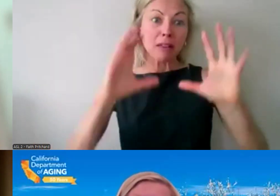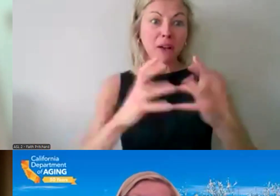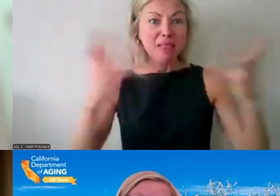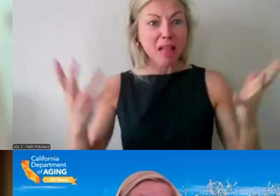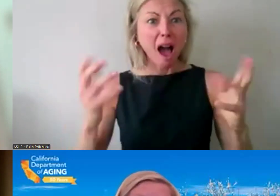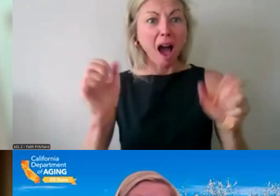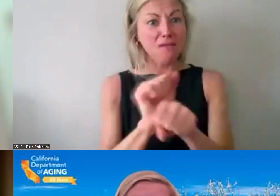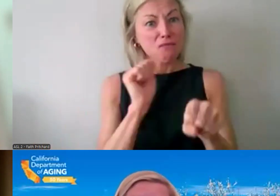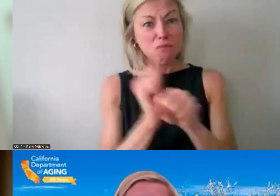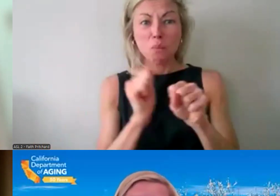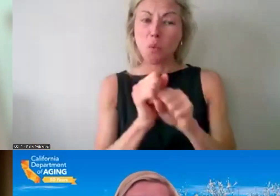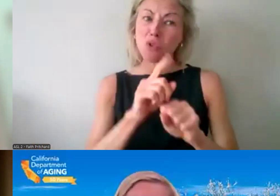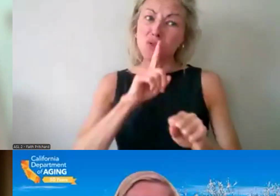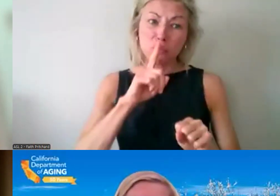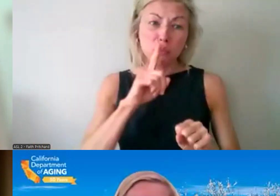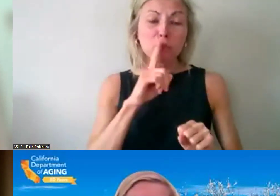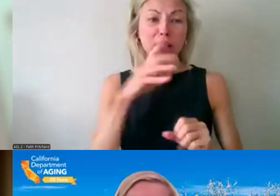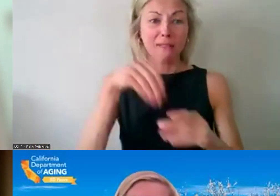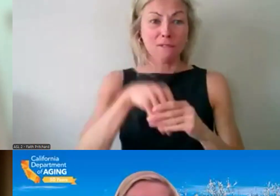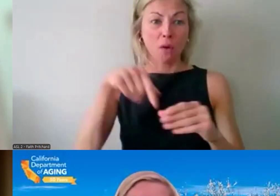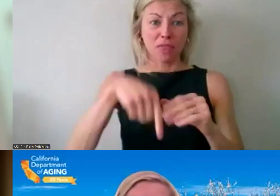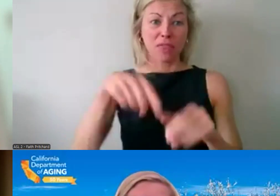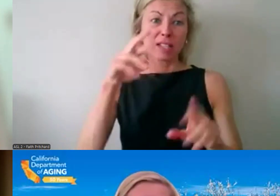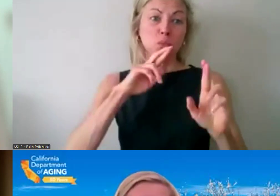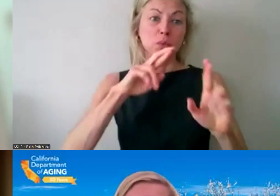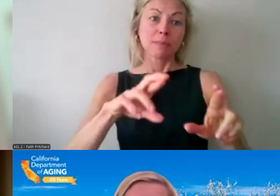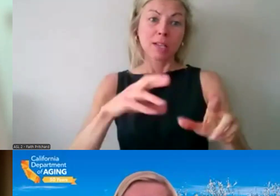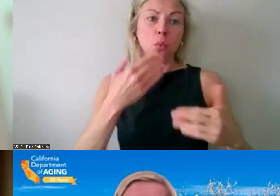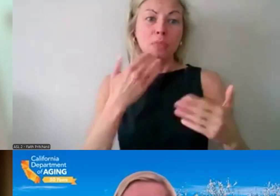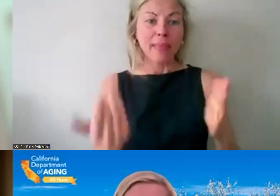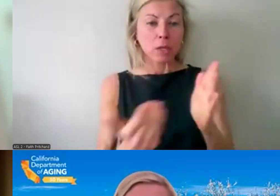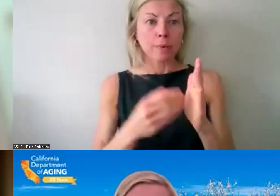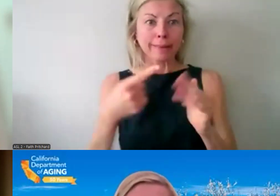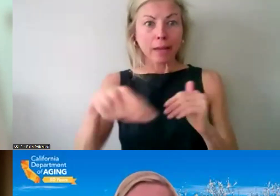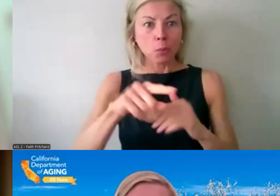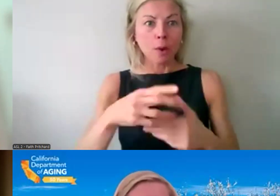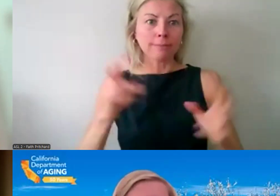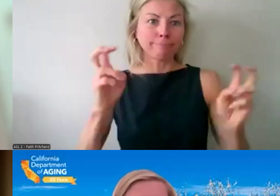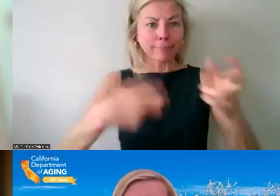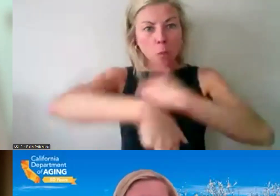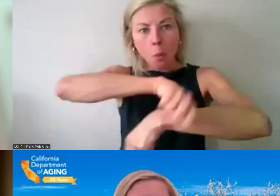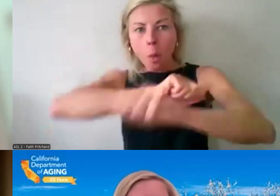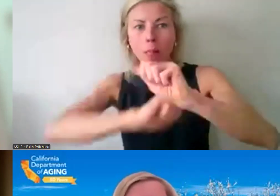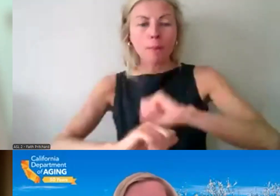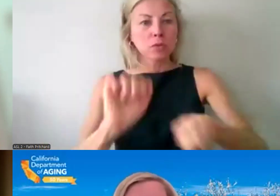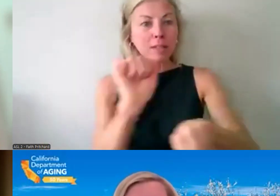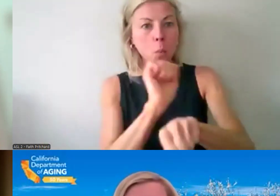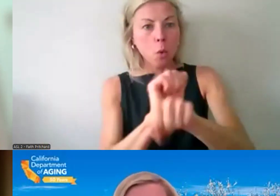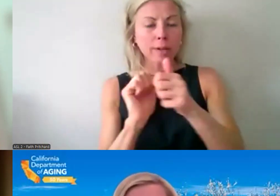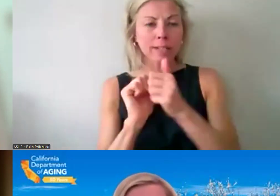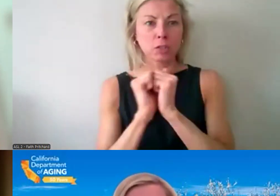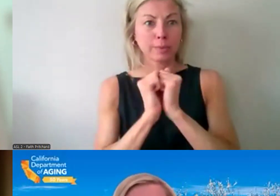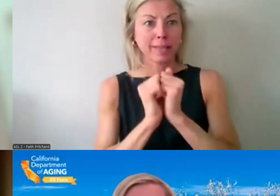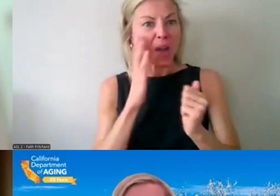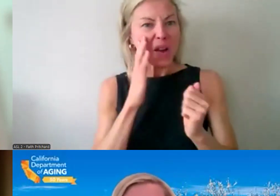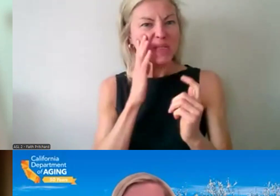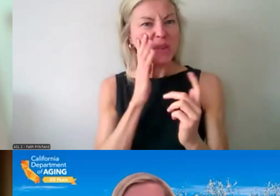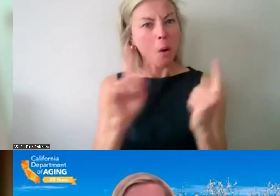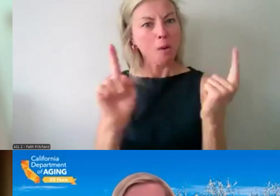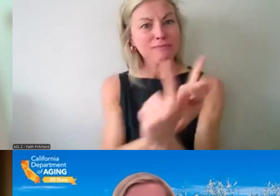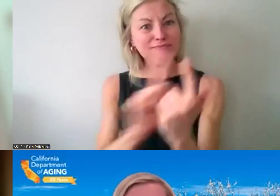into this response. And I just want to thank you again for rolling up your sleeves, working together. I know you meet regularly between